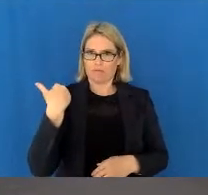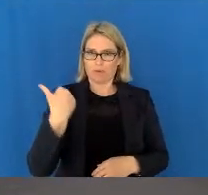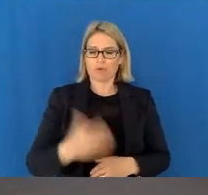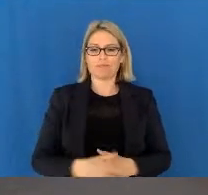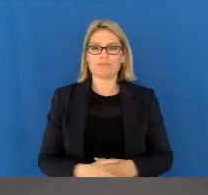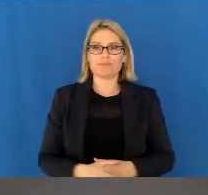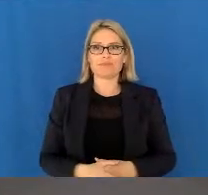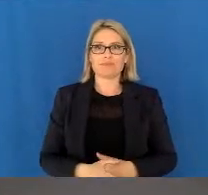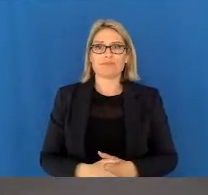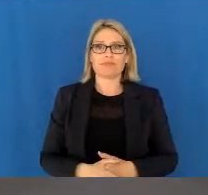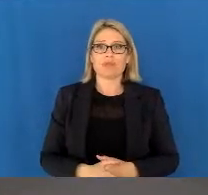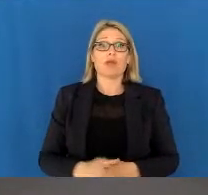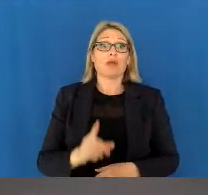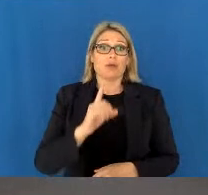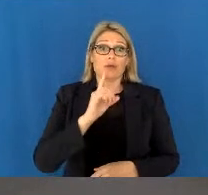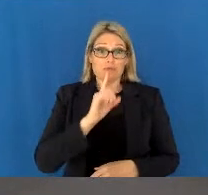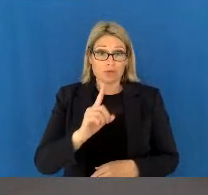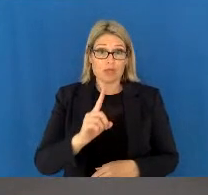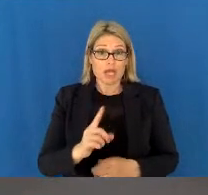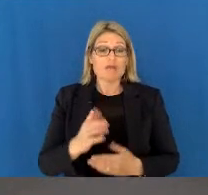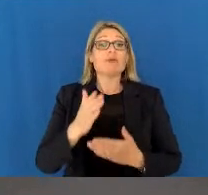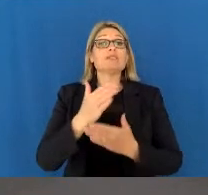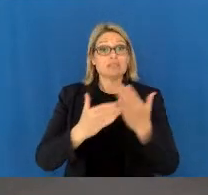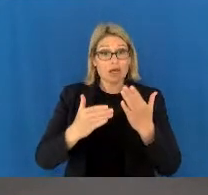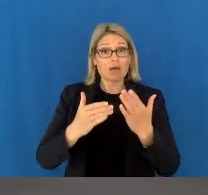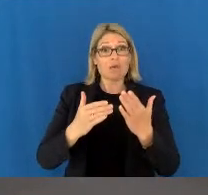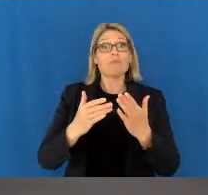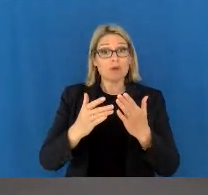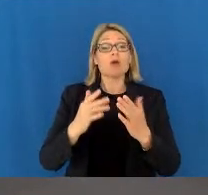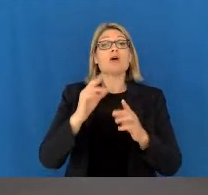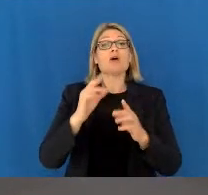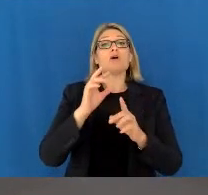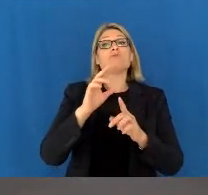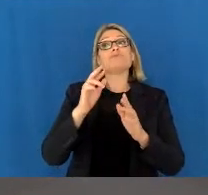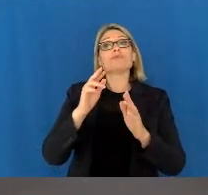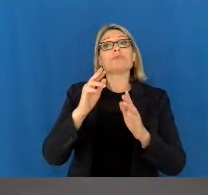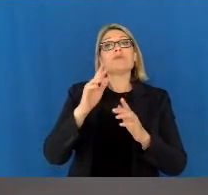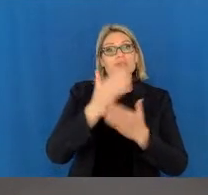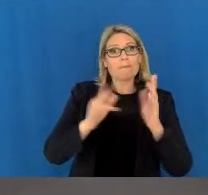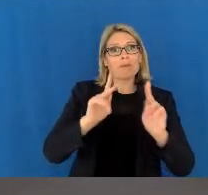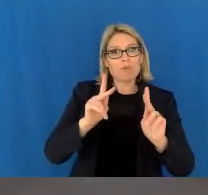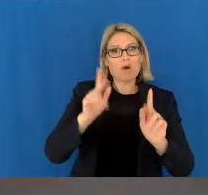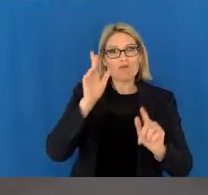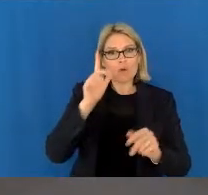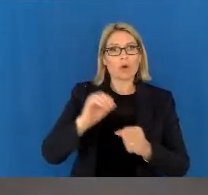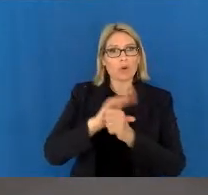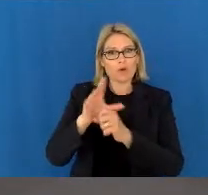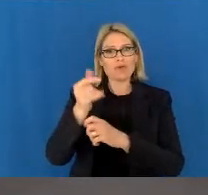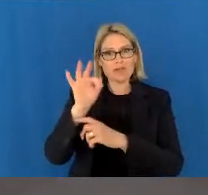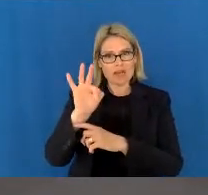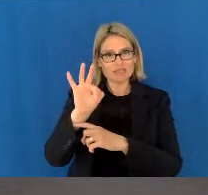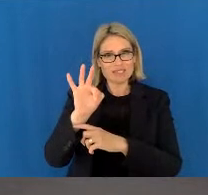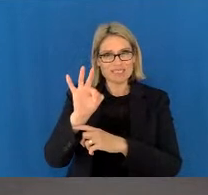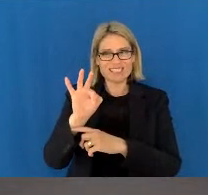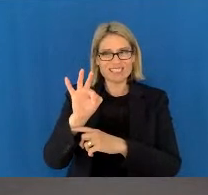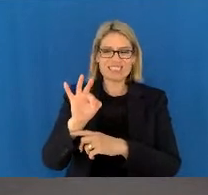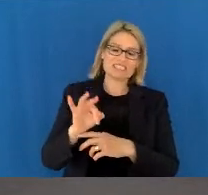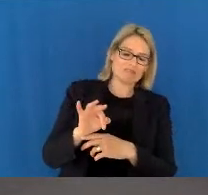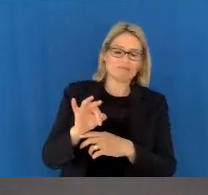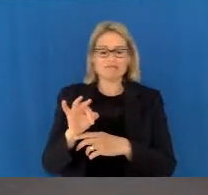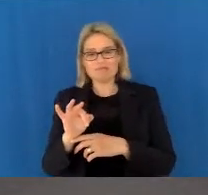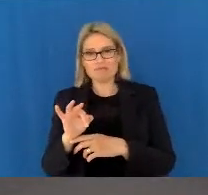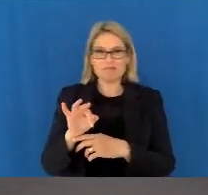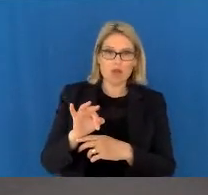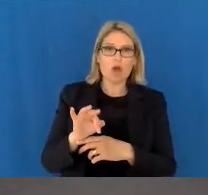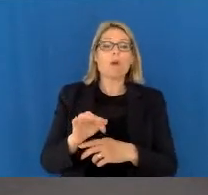obviously, there are conditions that put individuals at a greater risk for poor outcomes of COVID-19. They also put